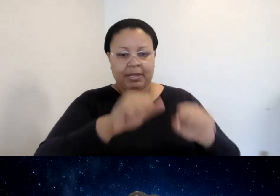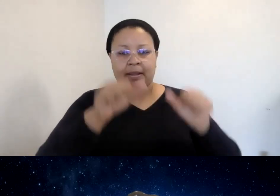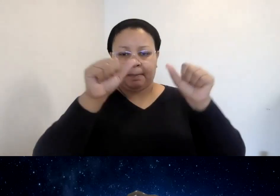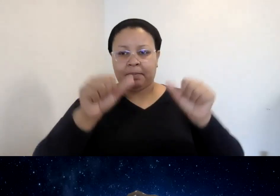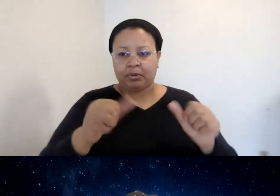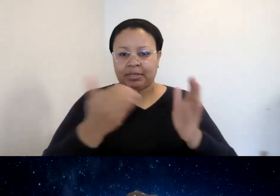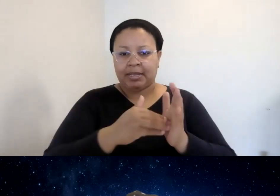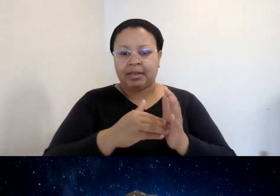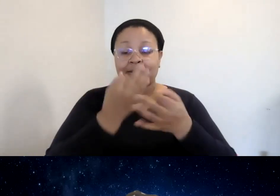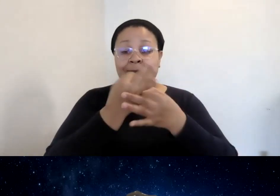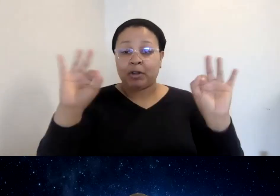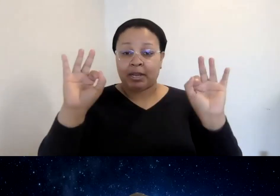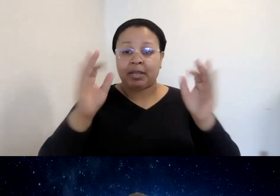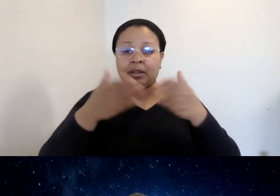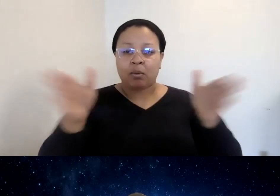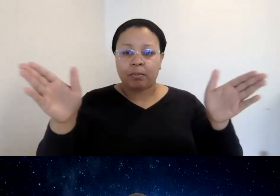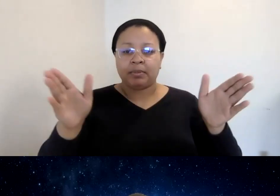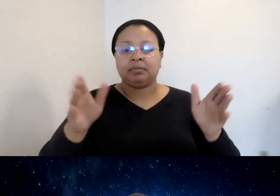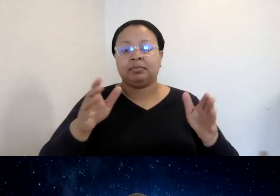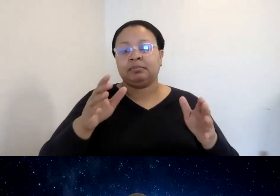open to public conference coming up this weekend.